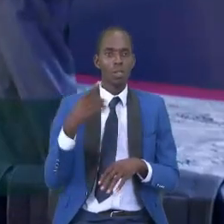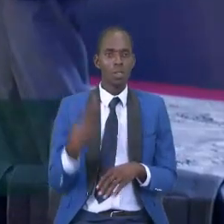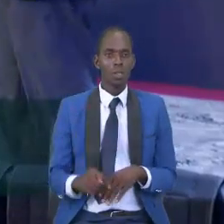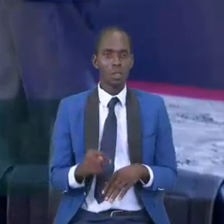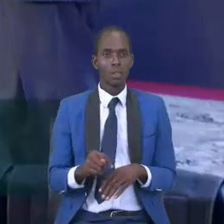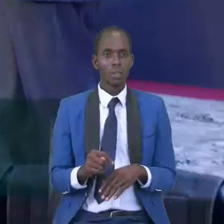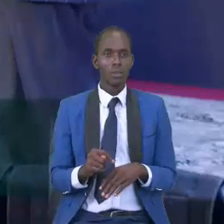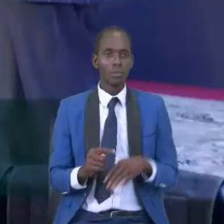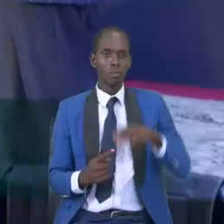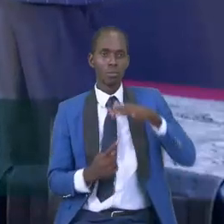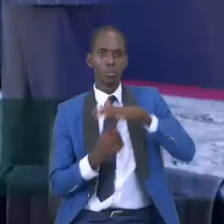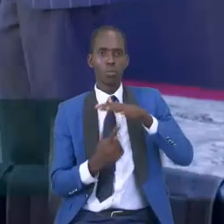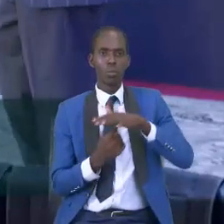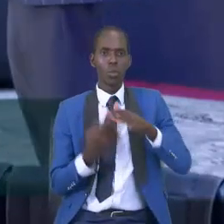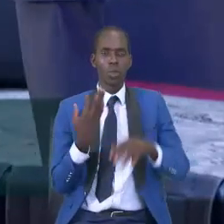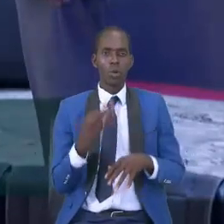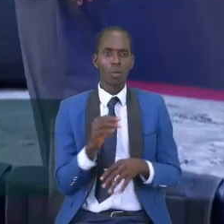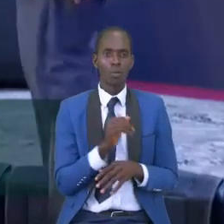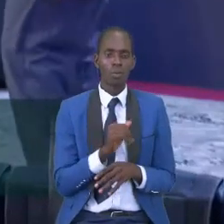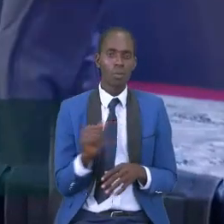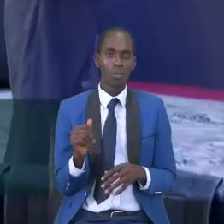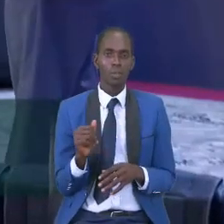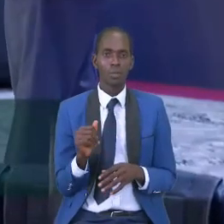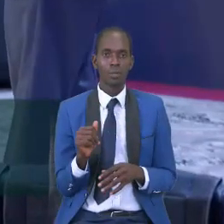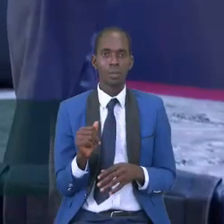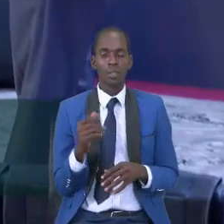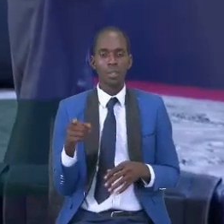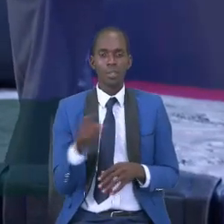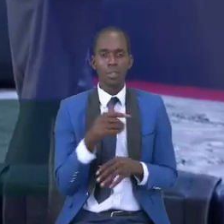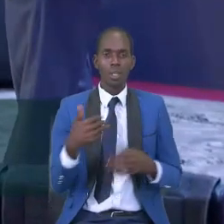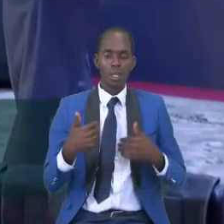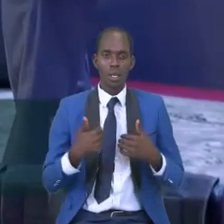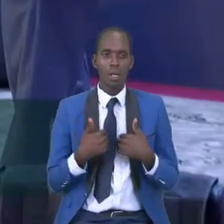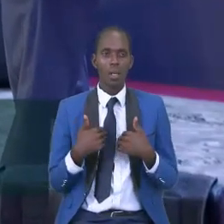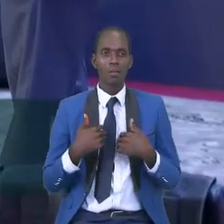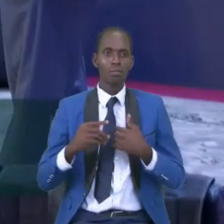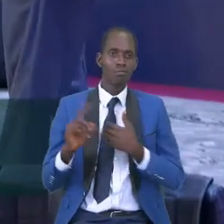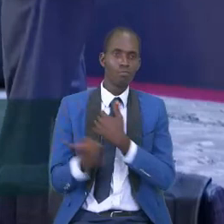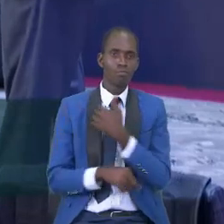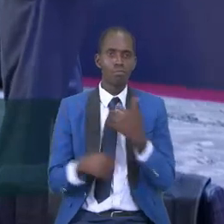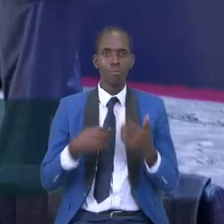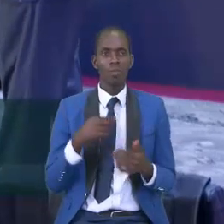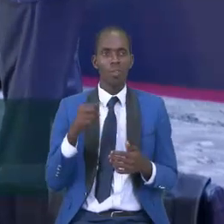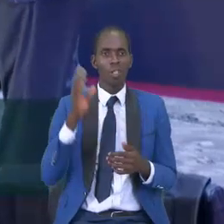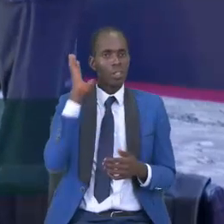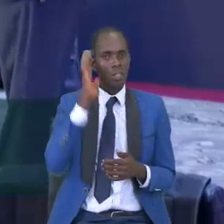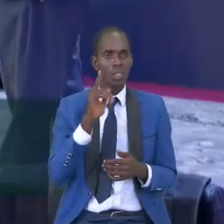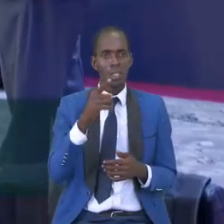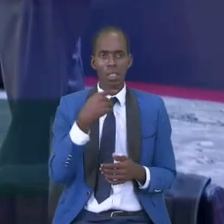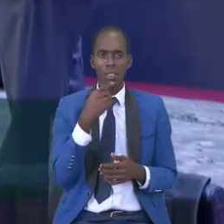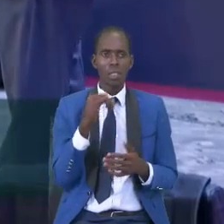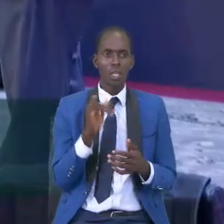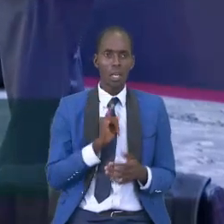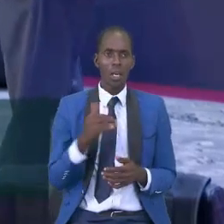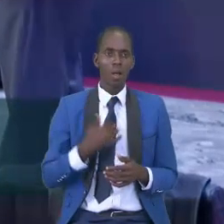have stricken me, shalt thou say, and I was not sick. They have beaten me, and I